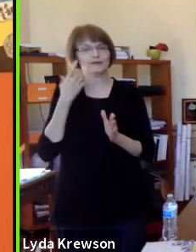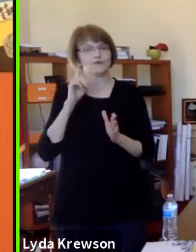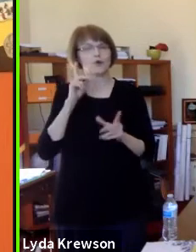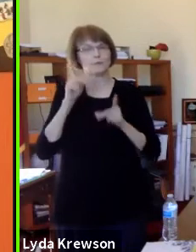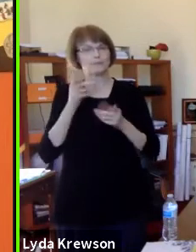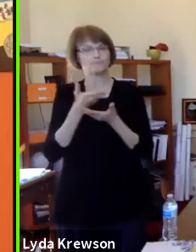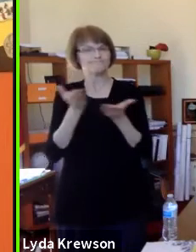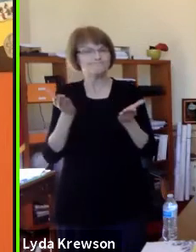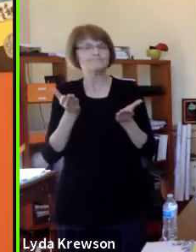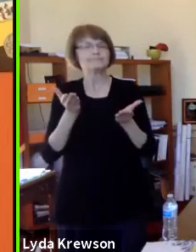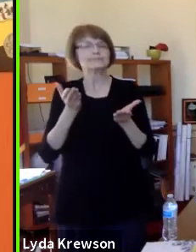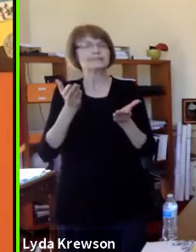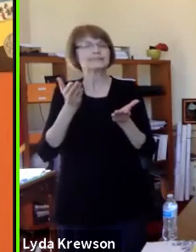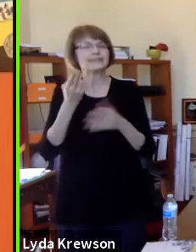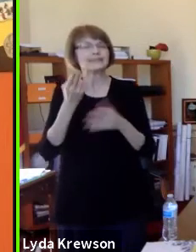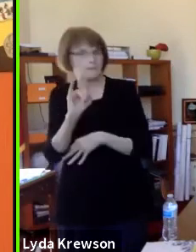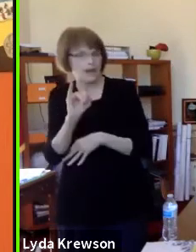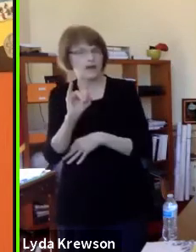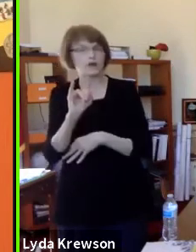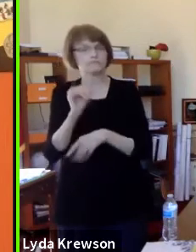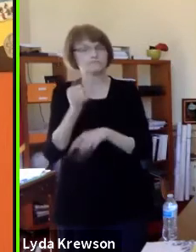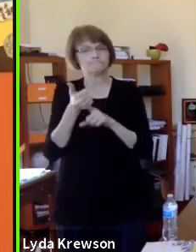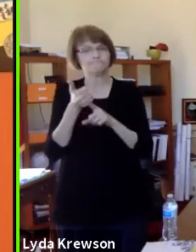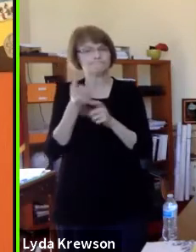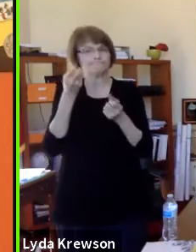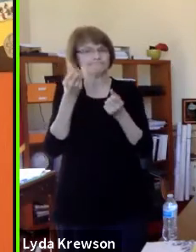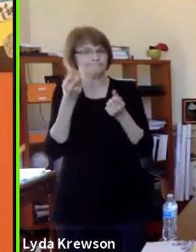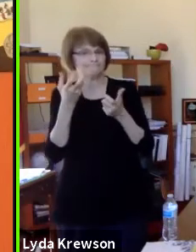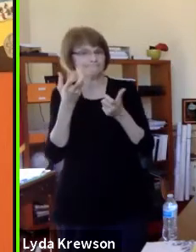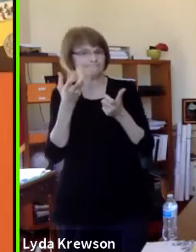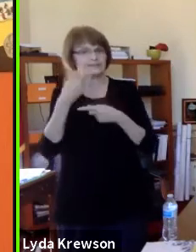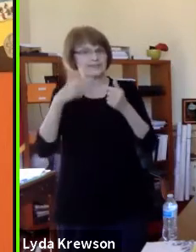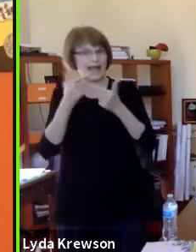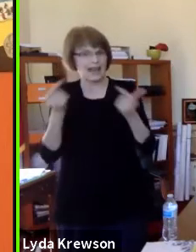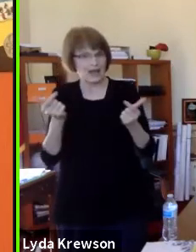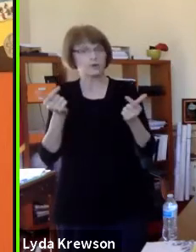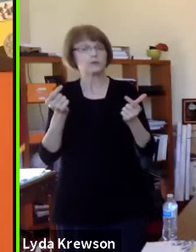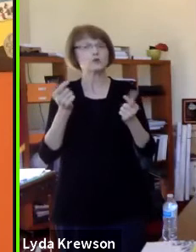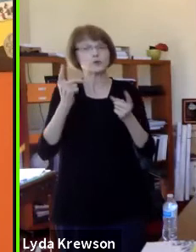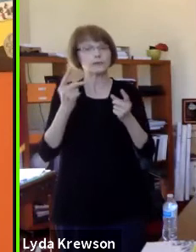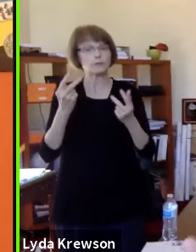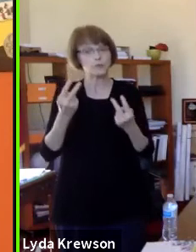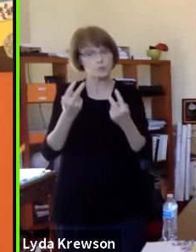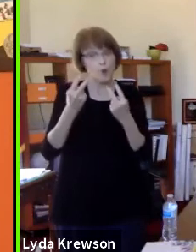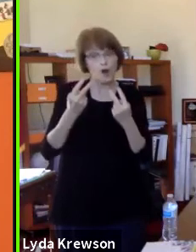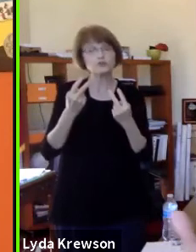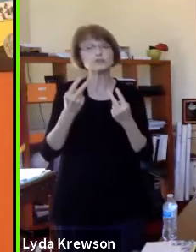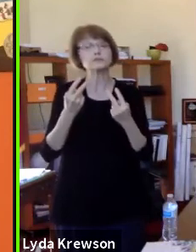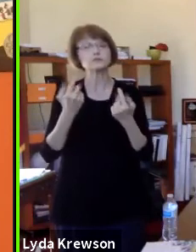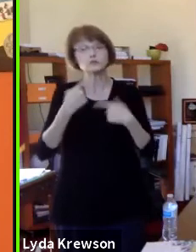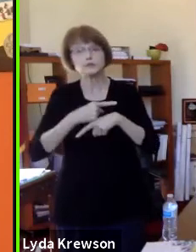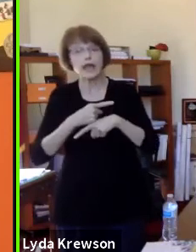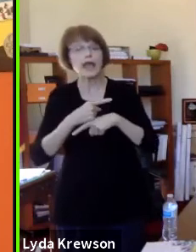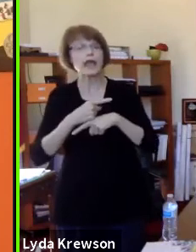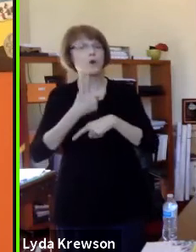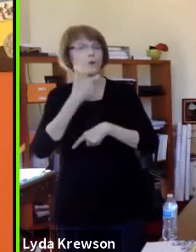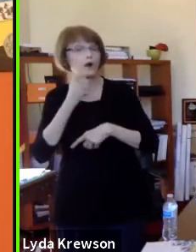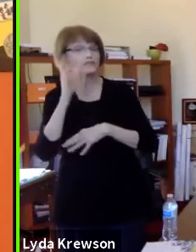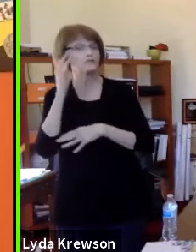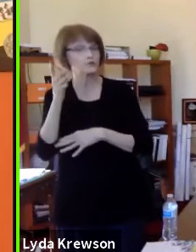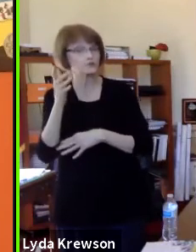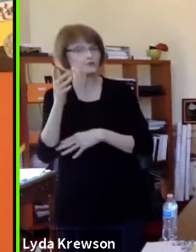who are hearing impaired. So she's doing sign language so that anyone who's watching today or in the future, since this is